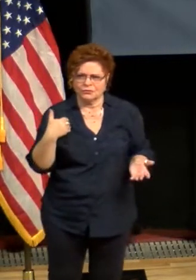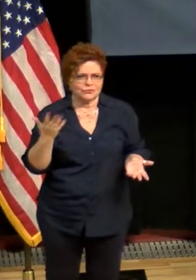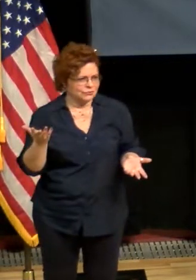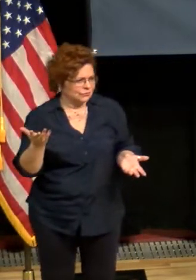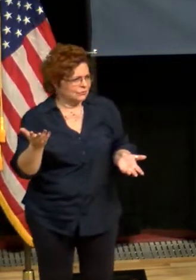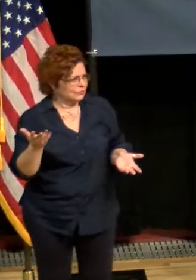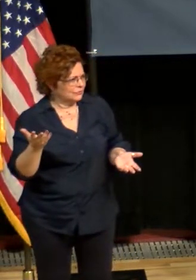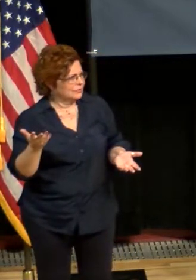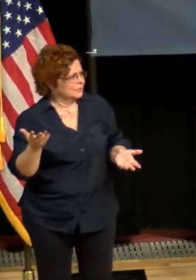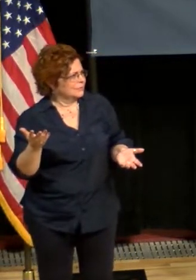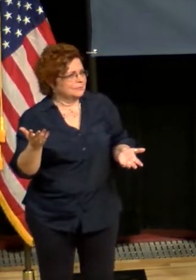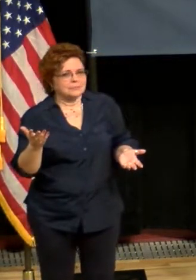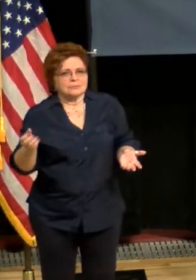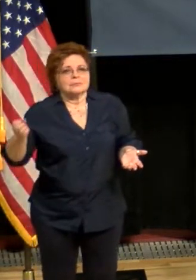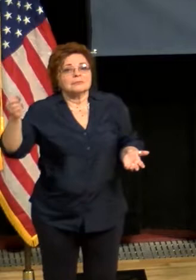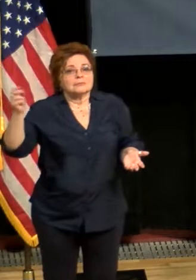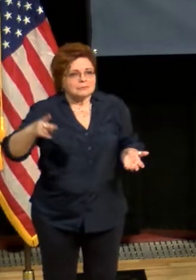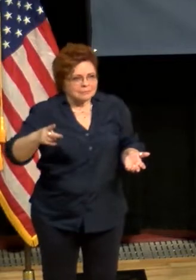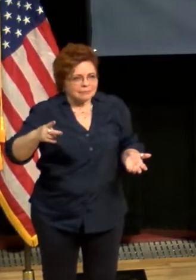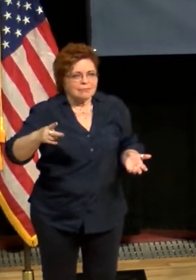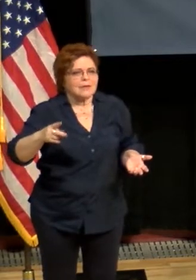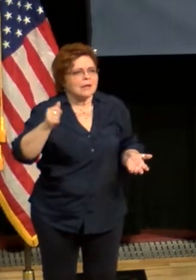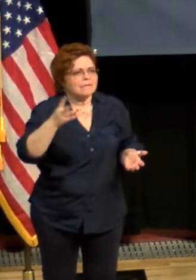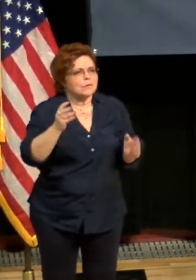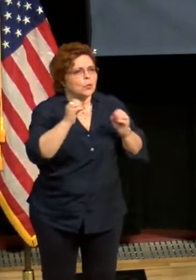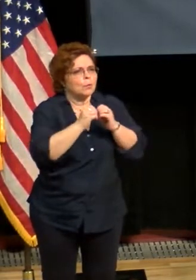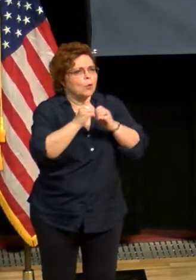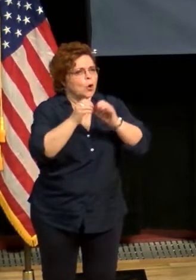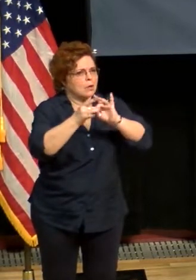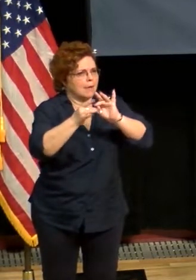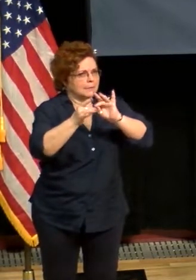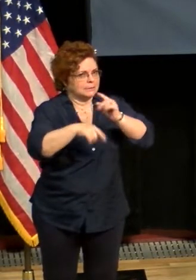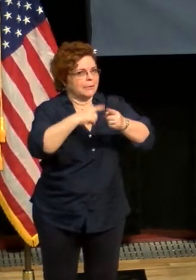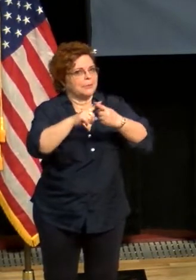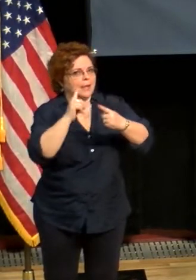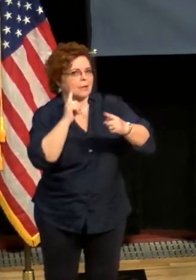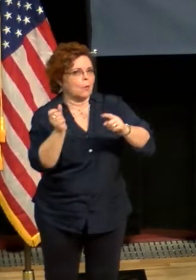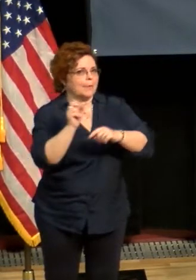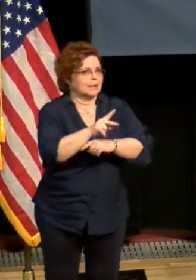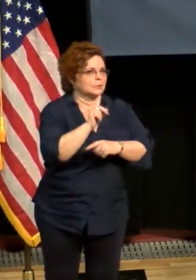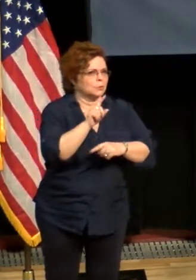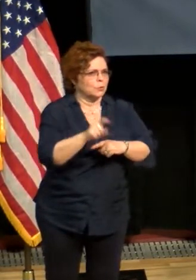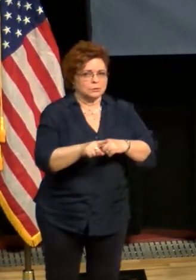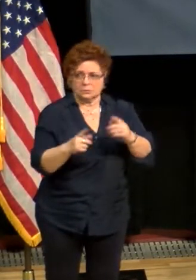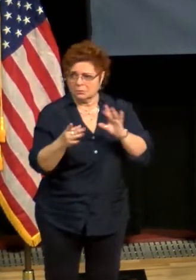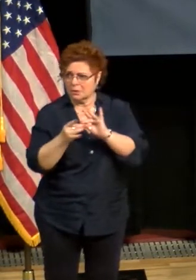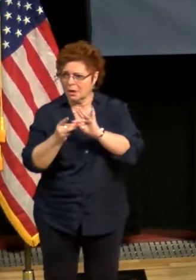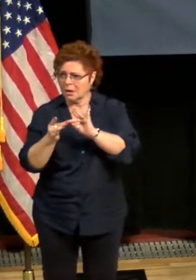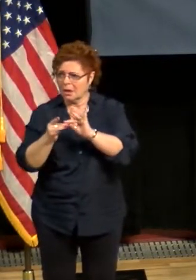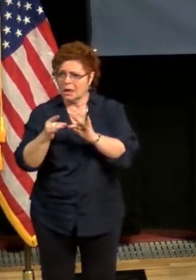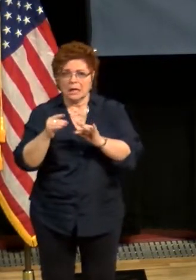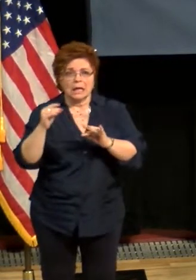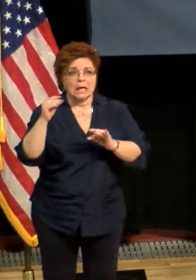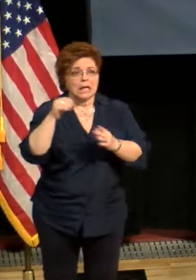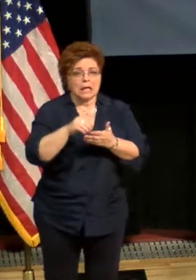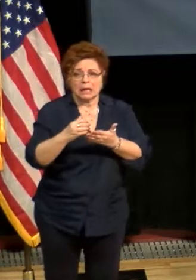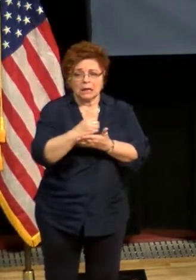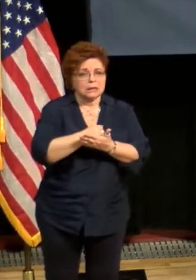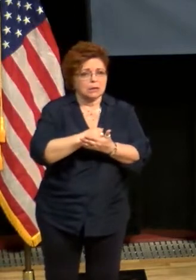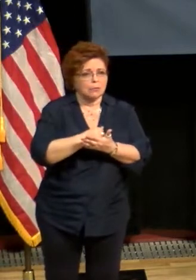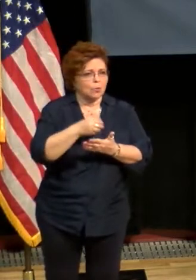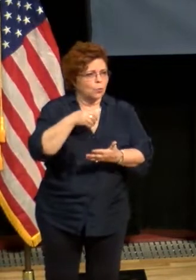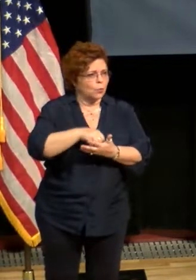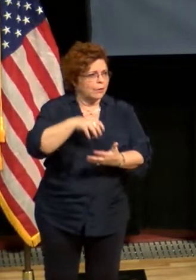that's... Okay. A few more comments on that issue, then I'll go back to your questions. Anything more on income and wealth inequality? Yes.